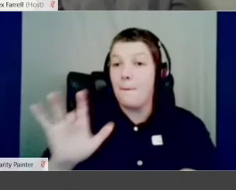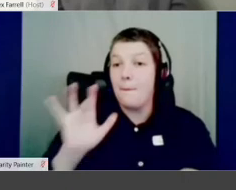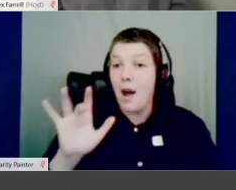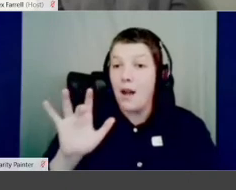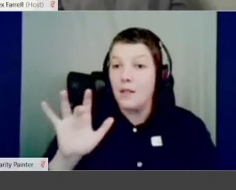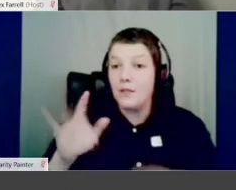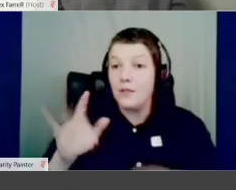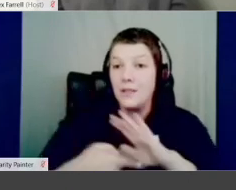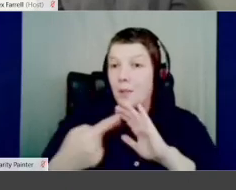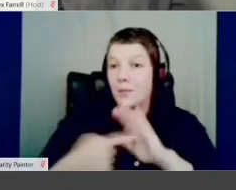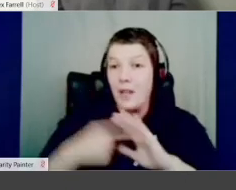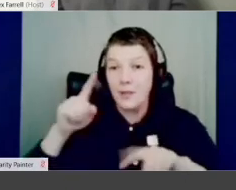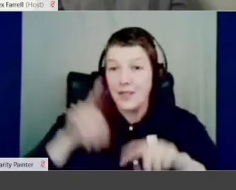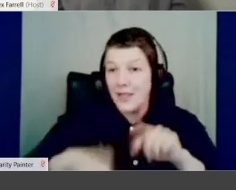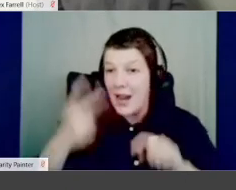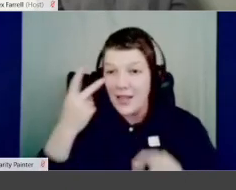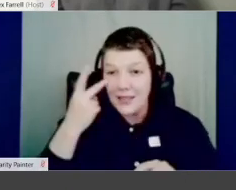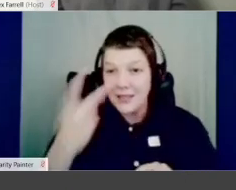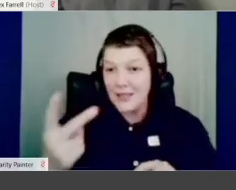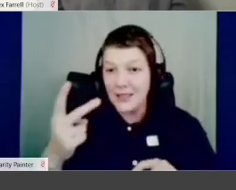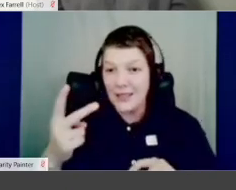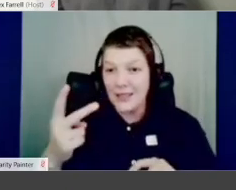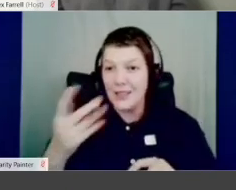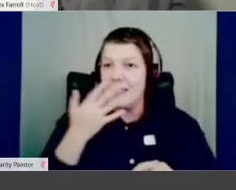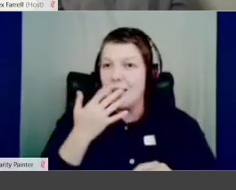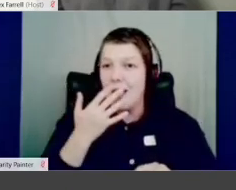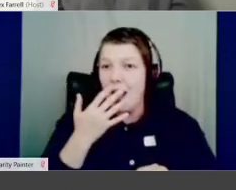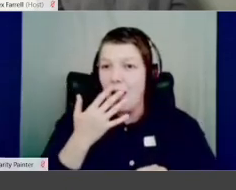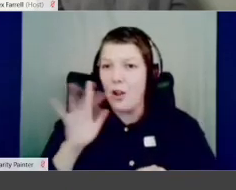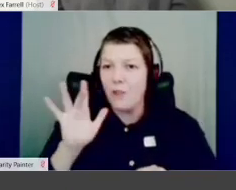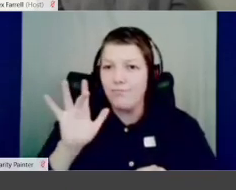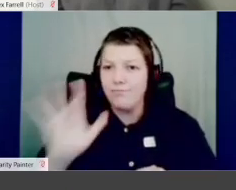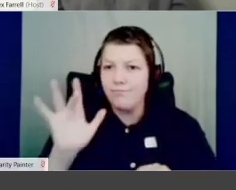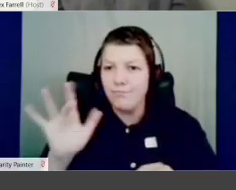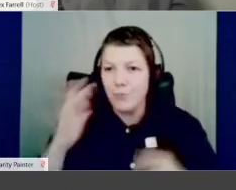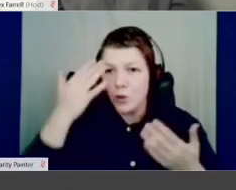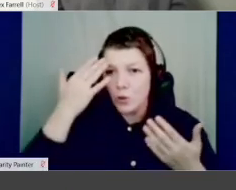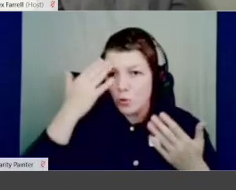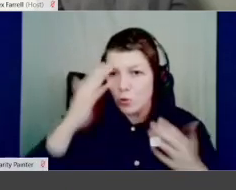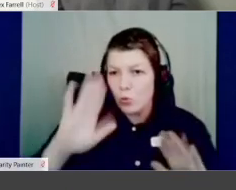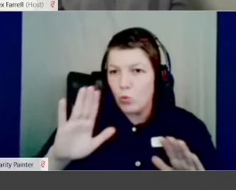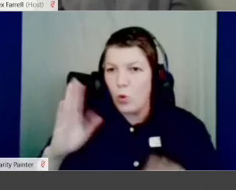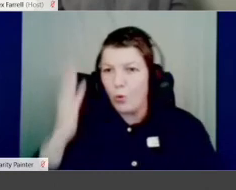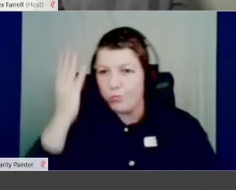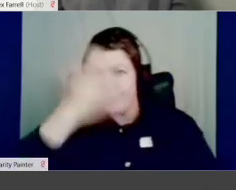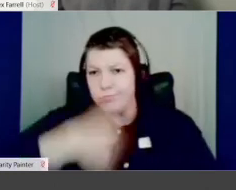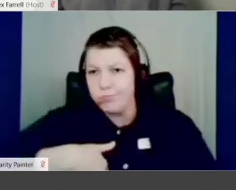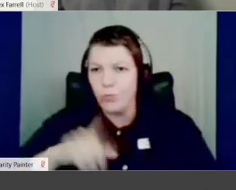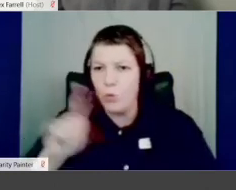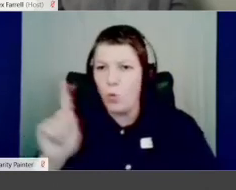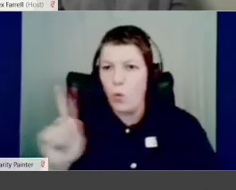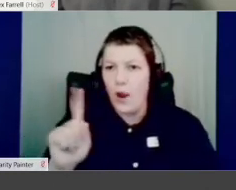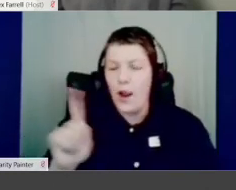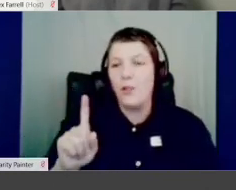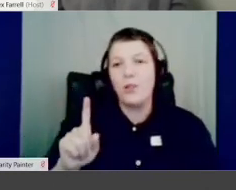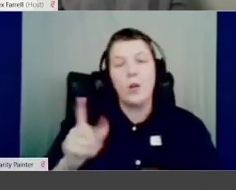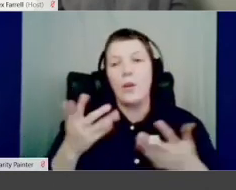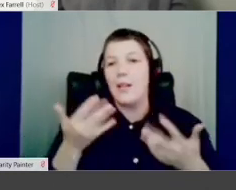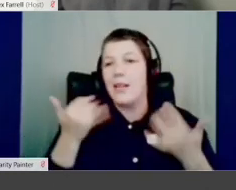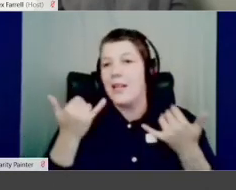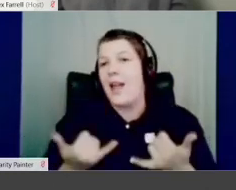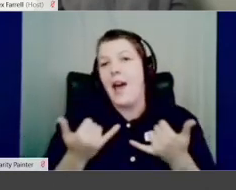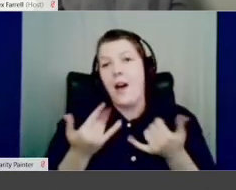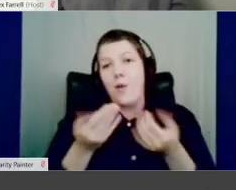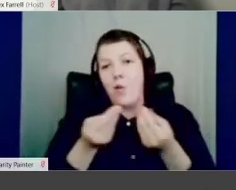action is, so they're probably not going to act on it. And so now you're losing revenue or you're losing conversions. Like, it's bad all the way down. It's not just